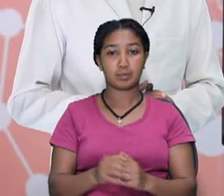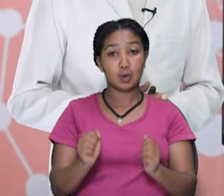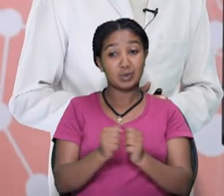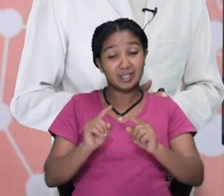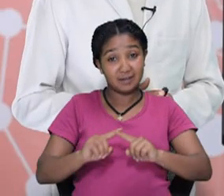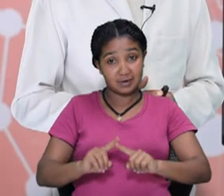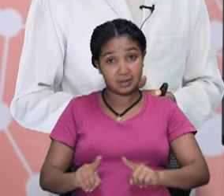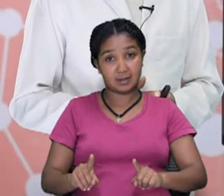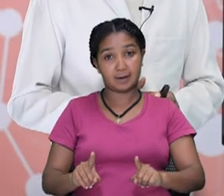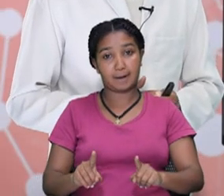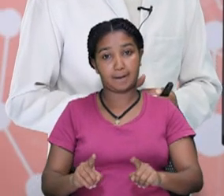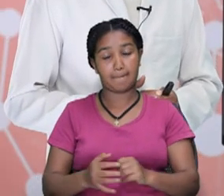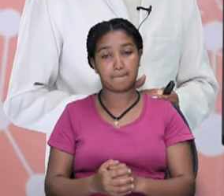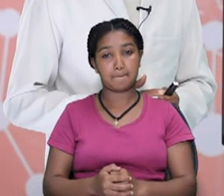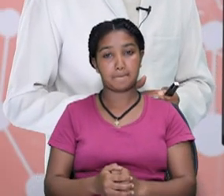with different